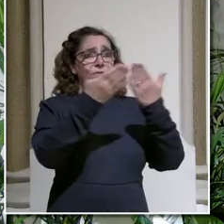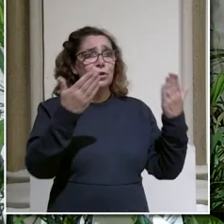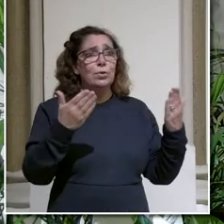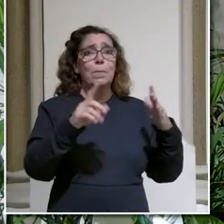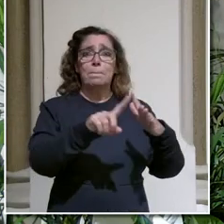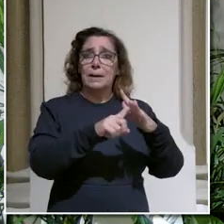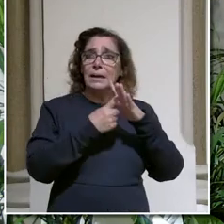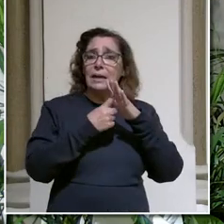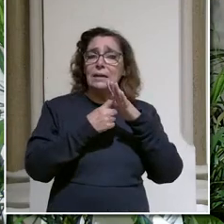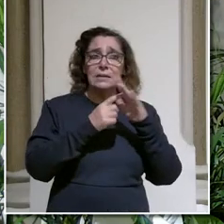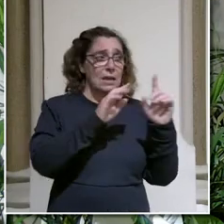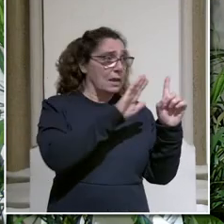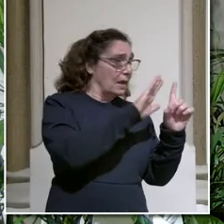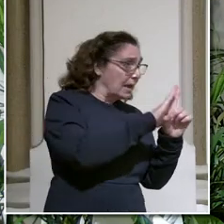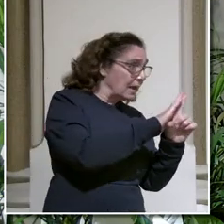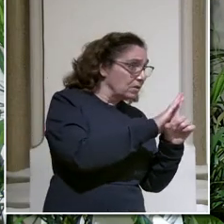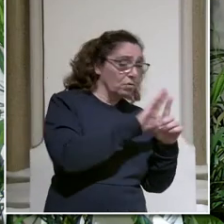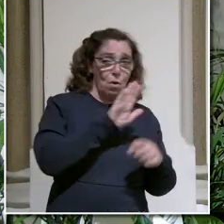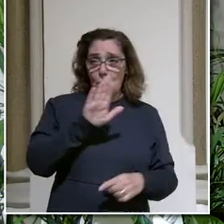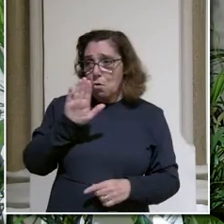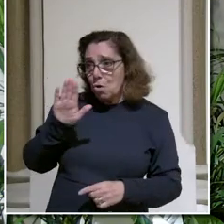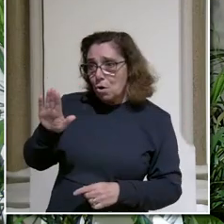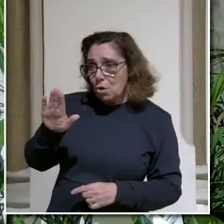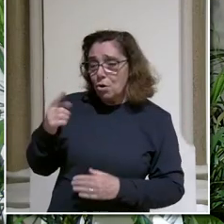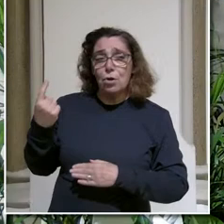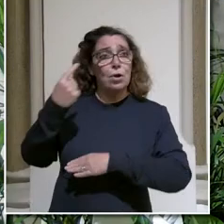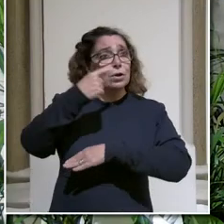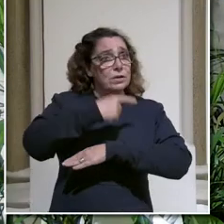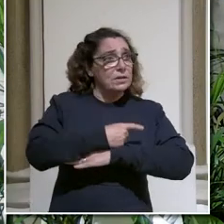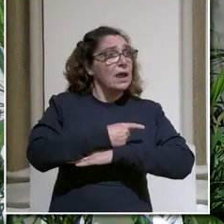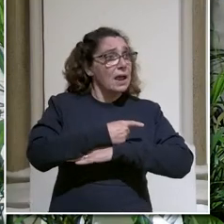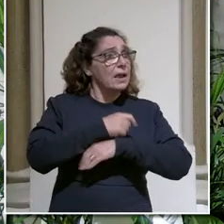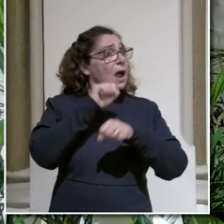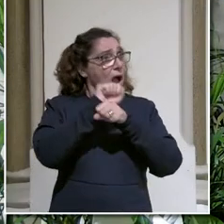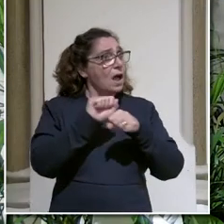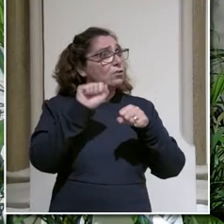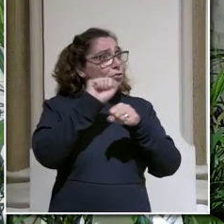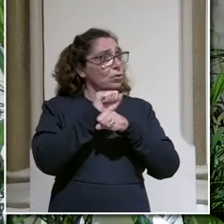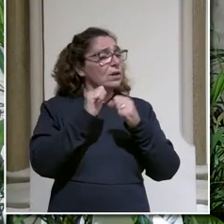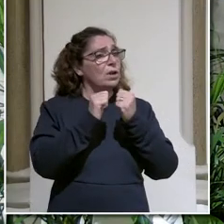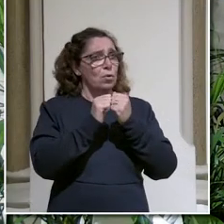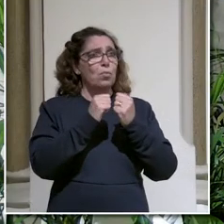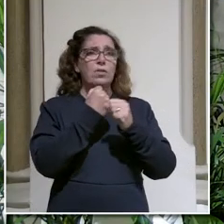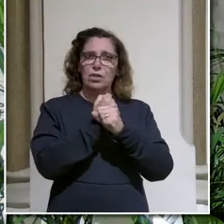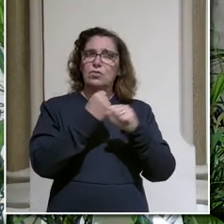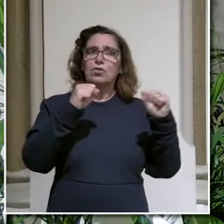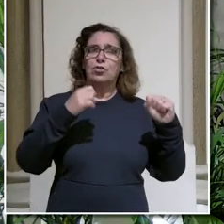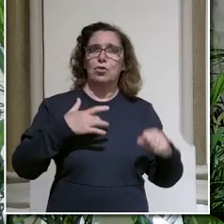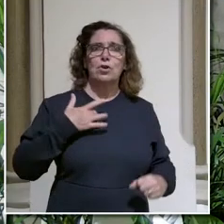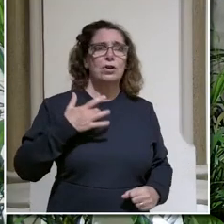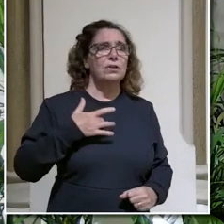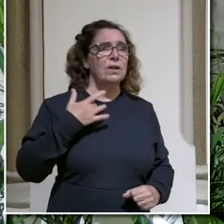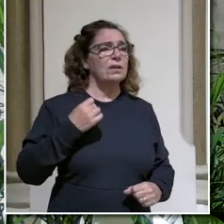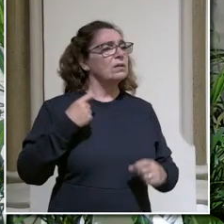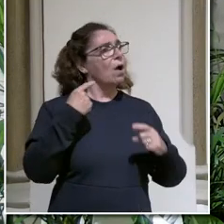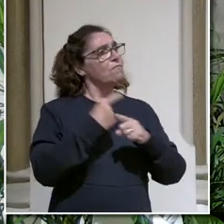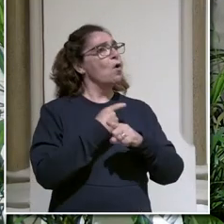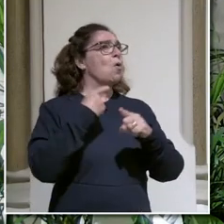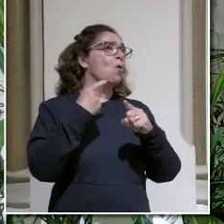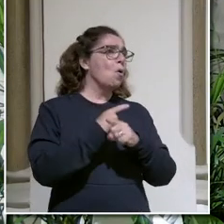begins his or her day on duty with a secure sense of